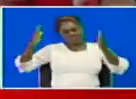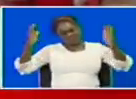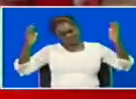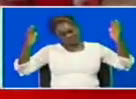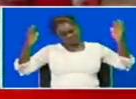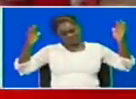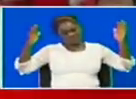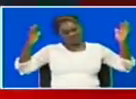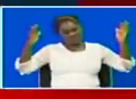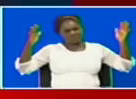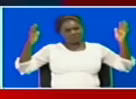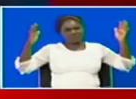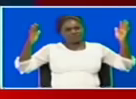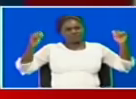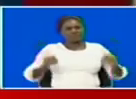Earth